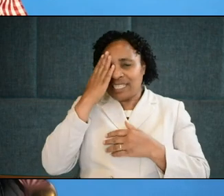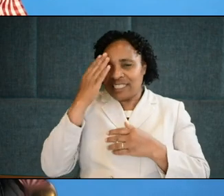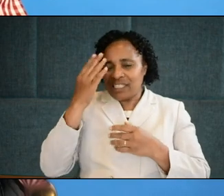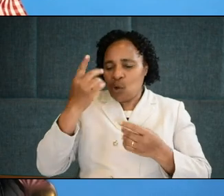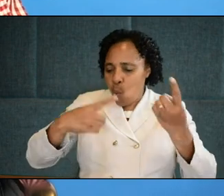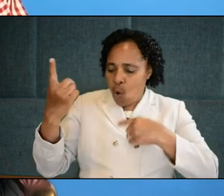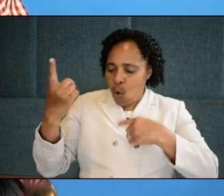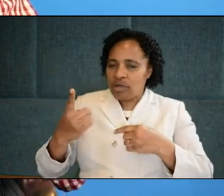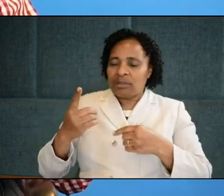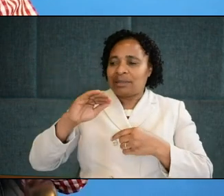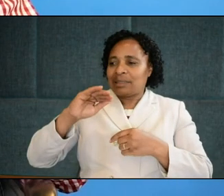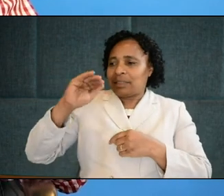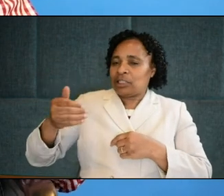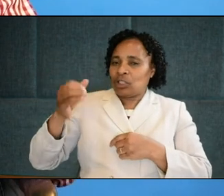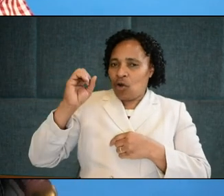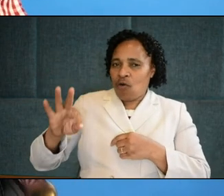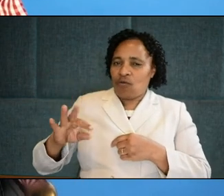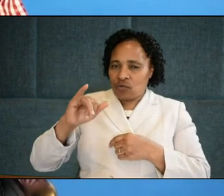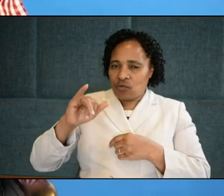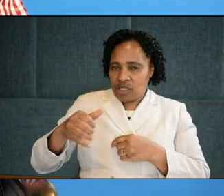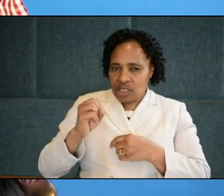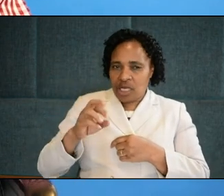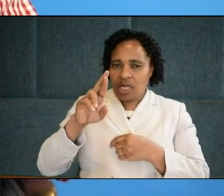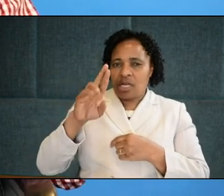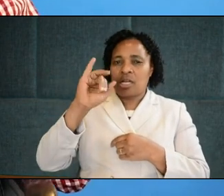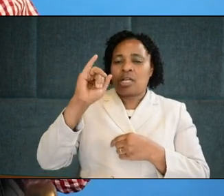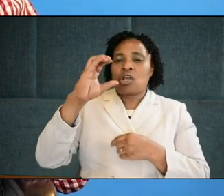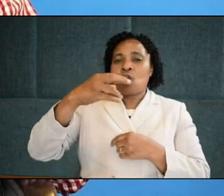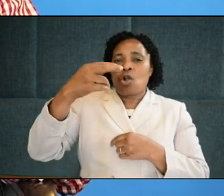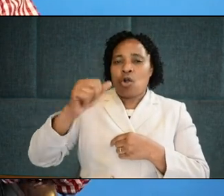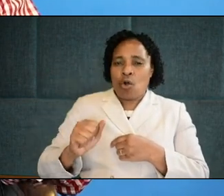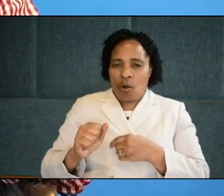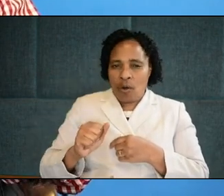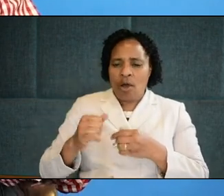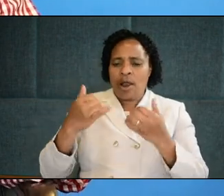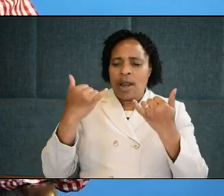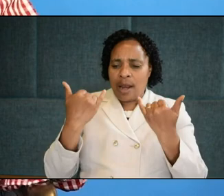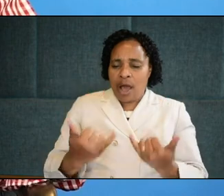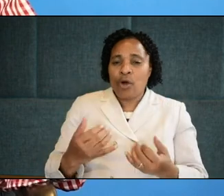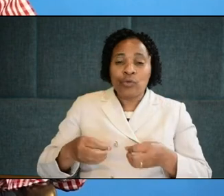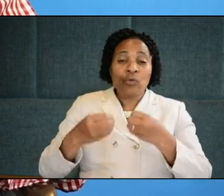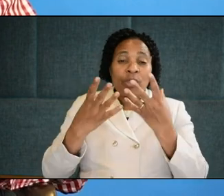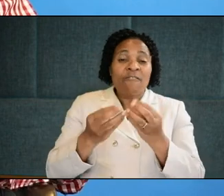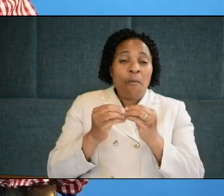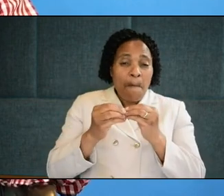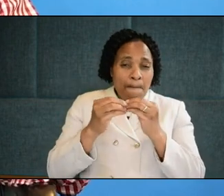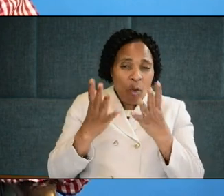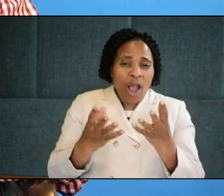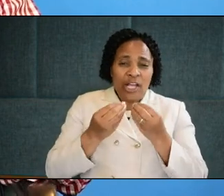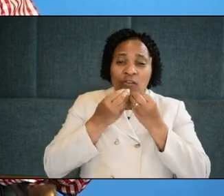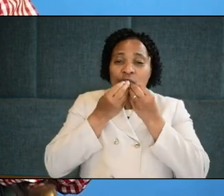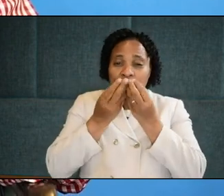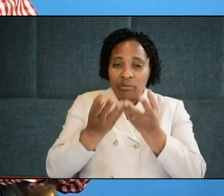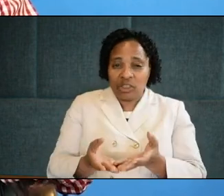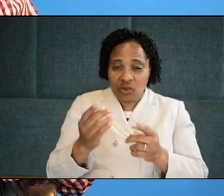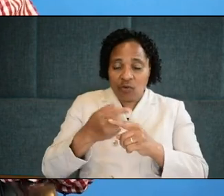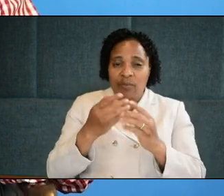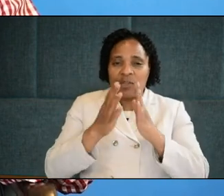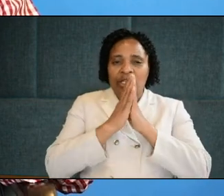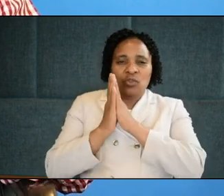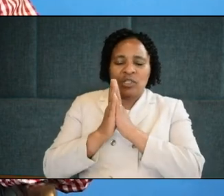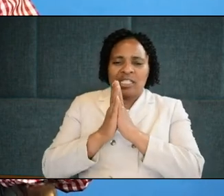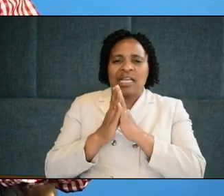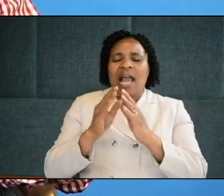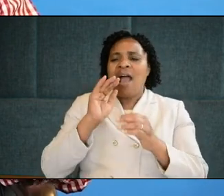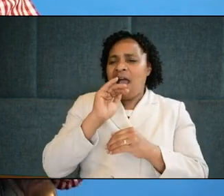Jericho, how they got behind the walls. And to give us more information about this story, I'd like to ask Flex to